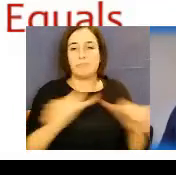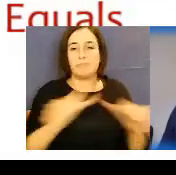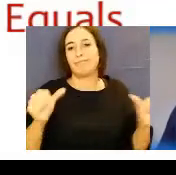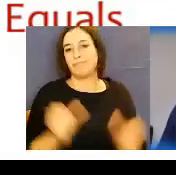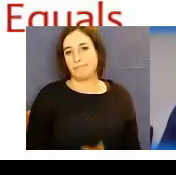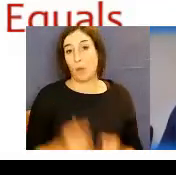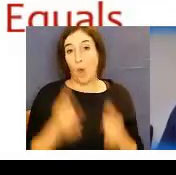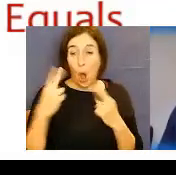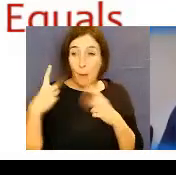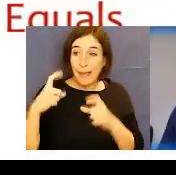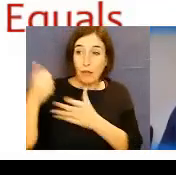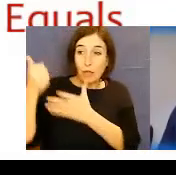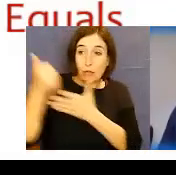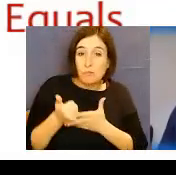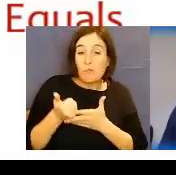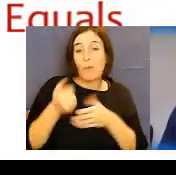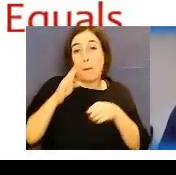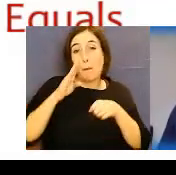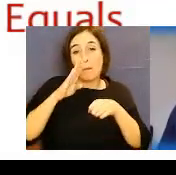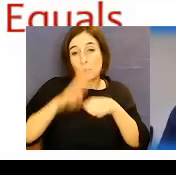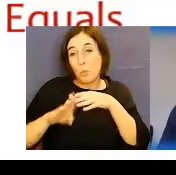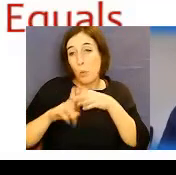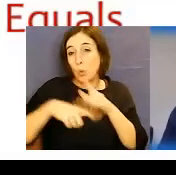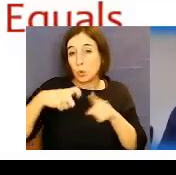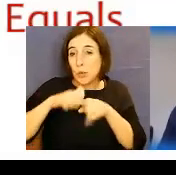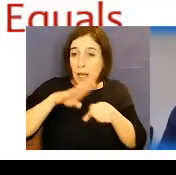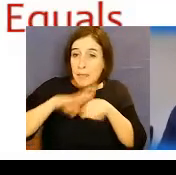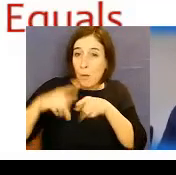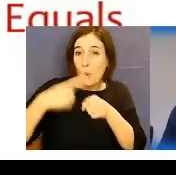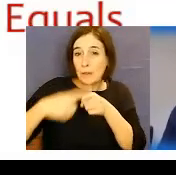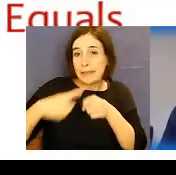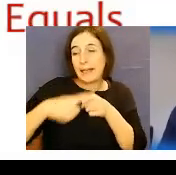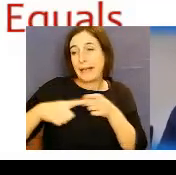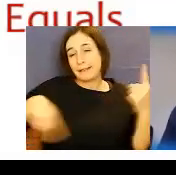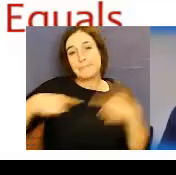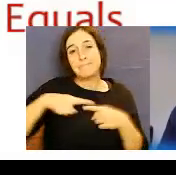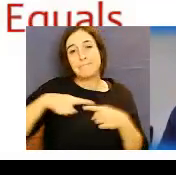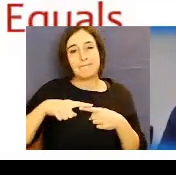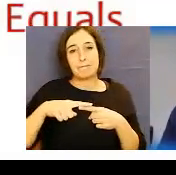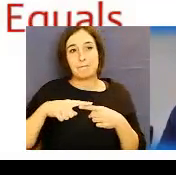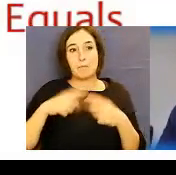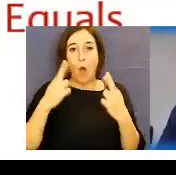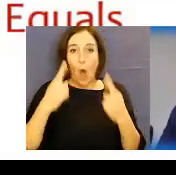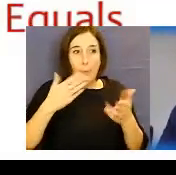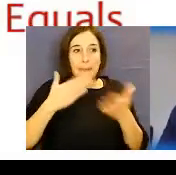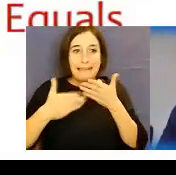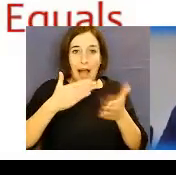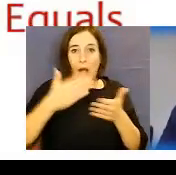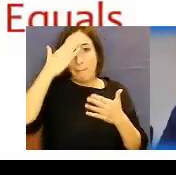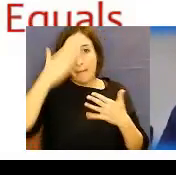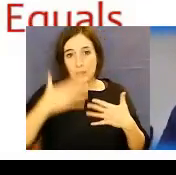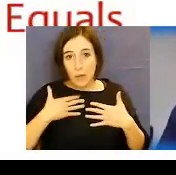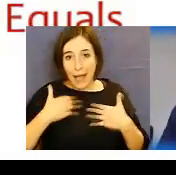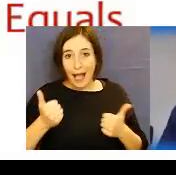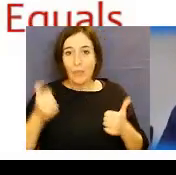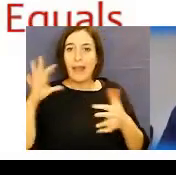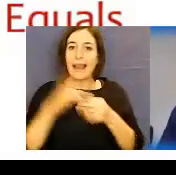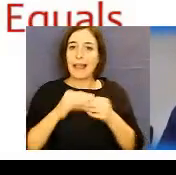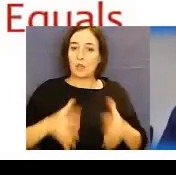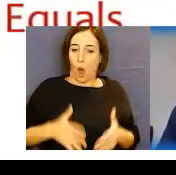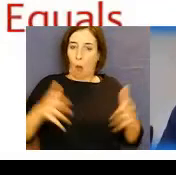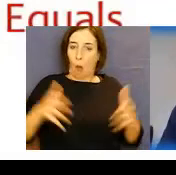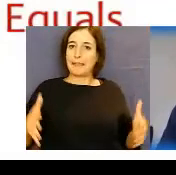Sport England and others, hopefully in the future. And, you know, tackle issues around mental health, you know, around obesity. So we are constantly engaging